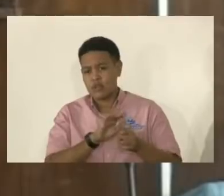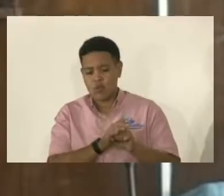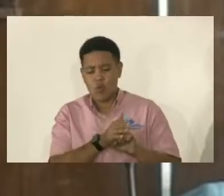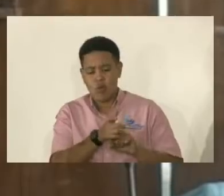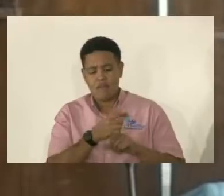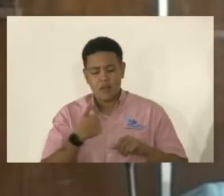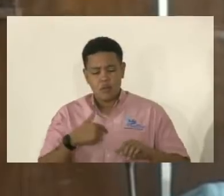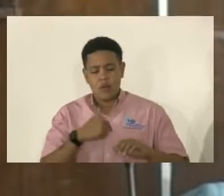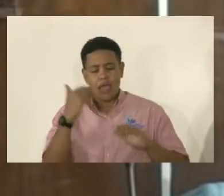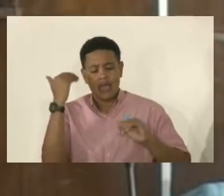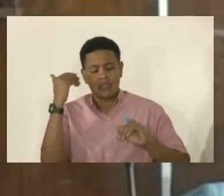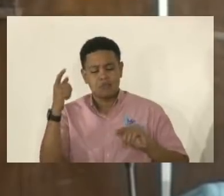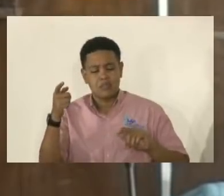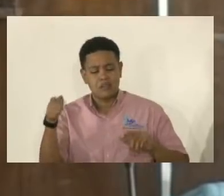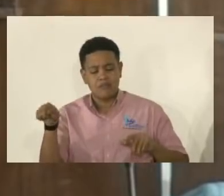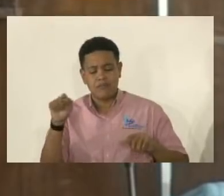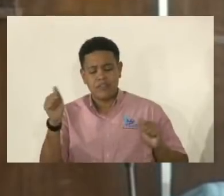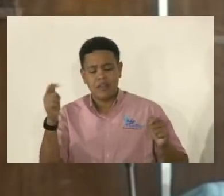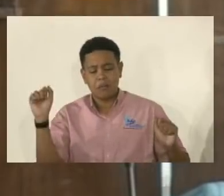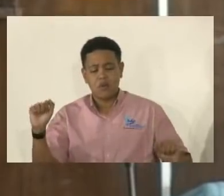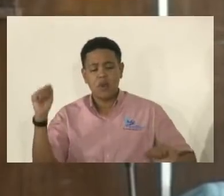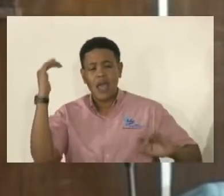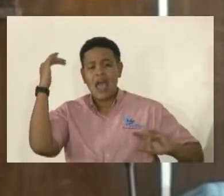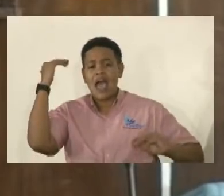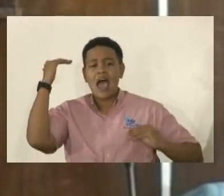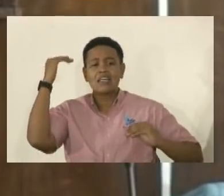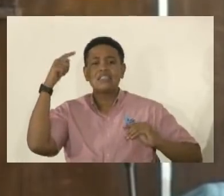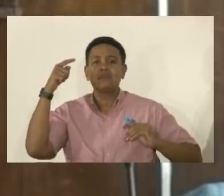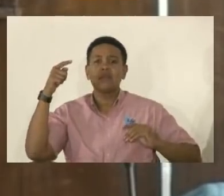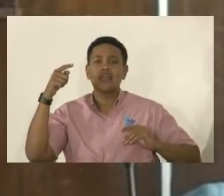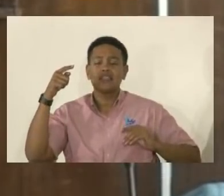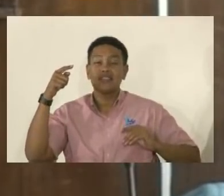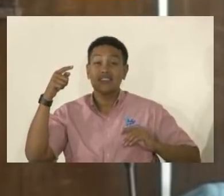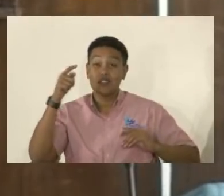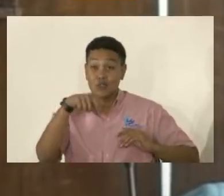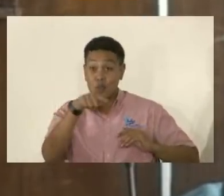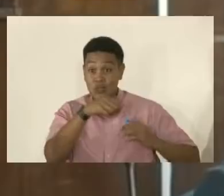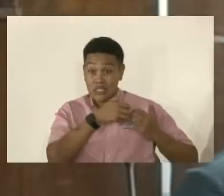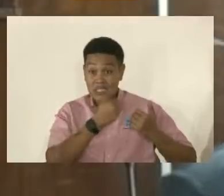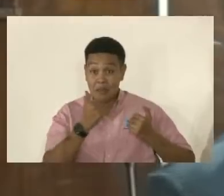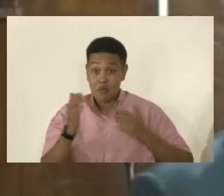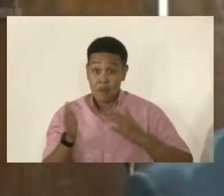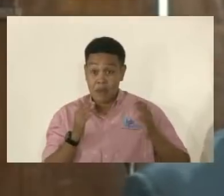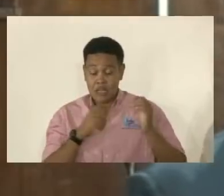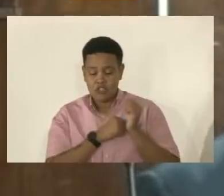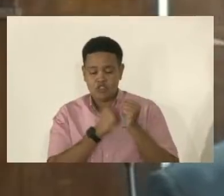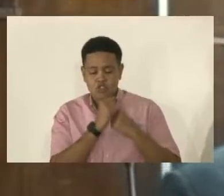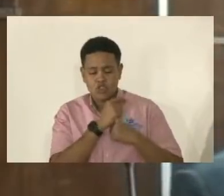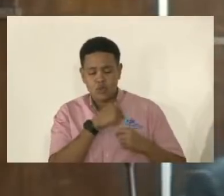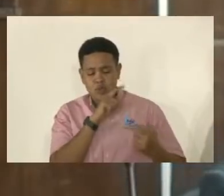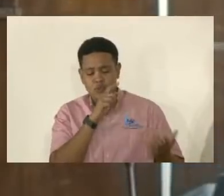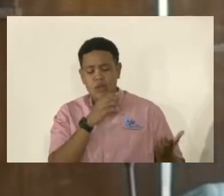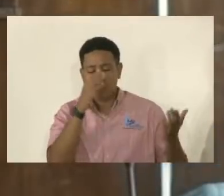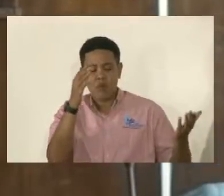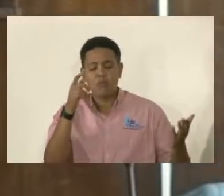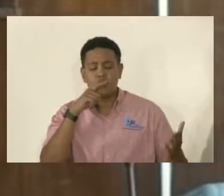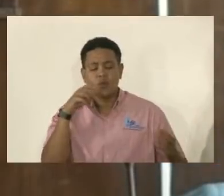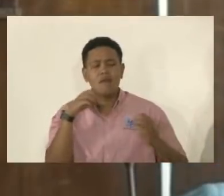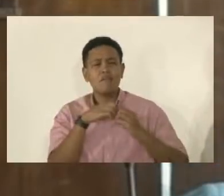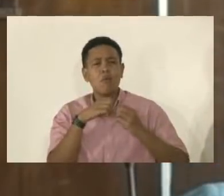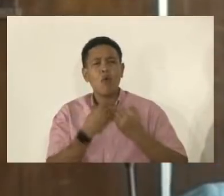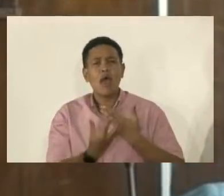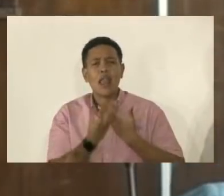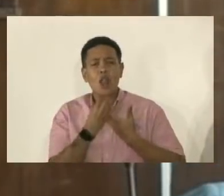We anticipated that. Anybody could have anticipated that. Those separate planning structures that we proposed would have taken a more